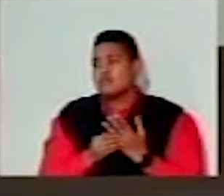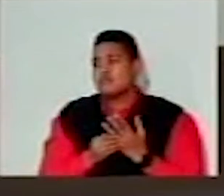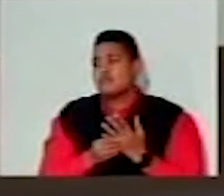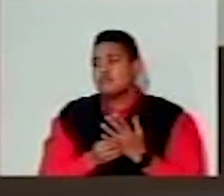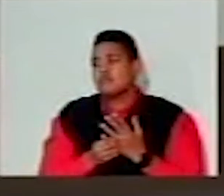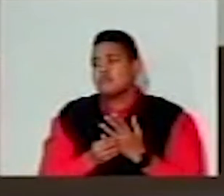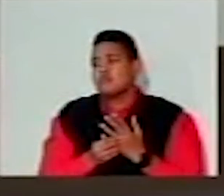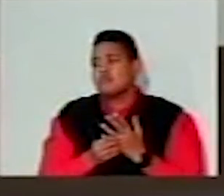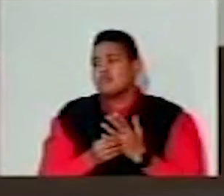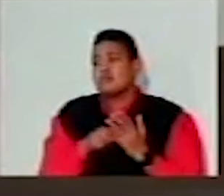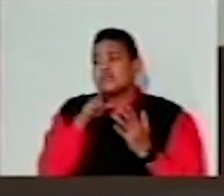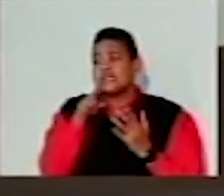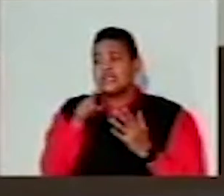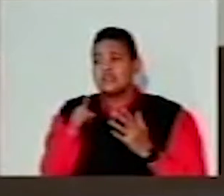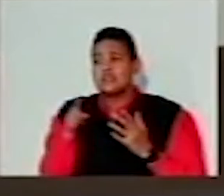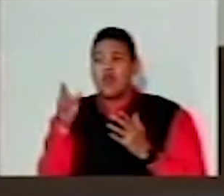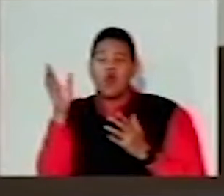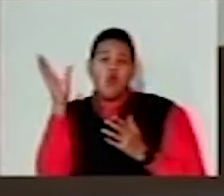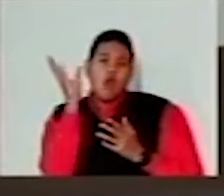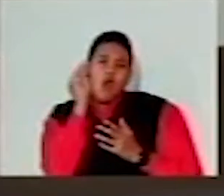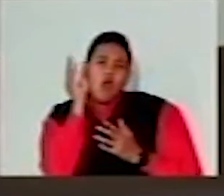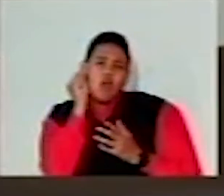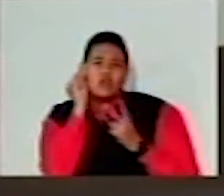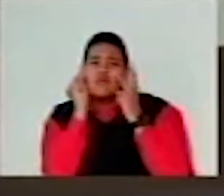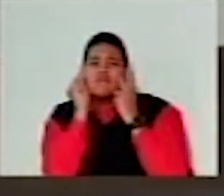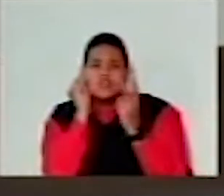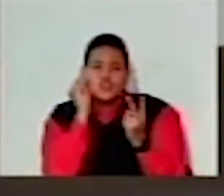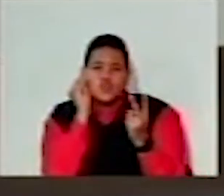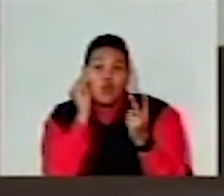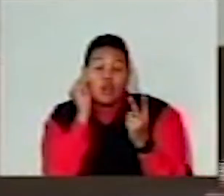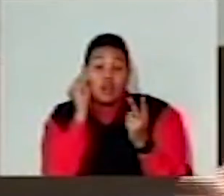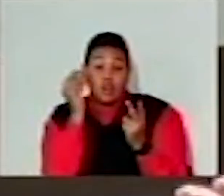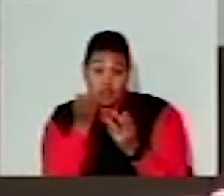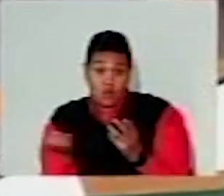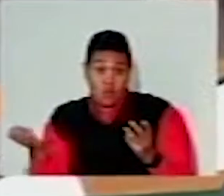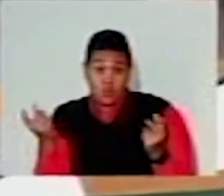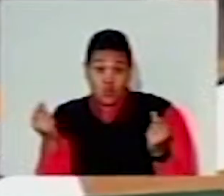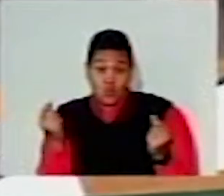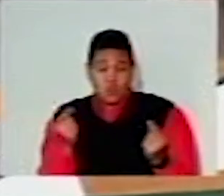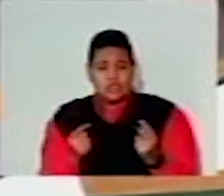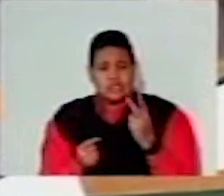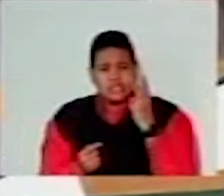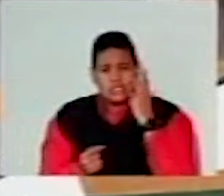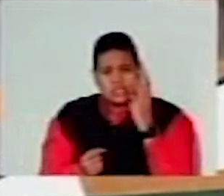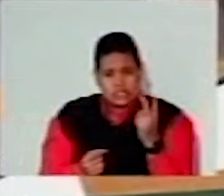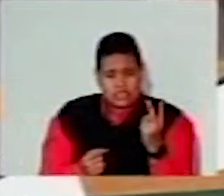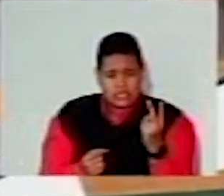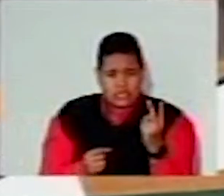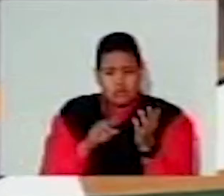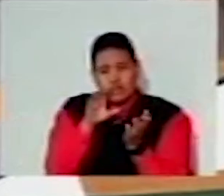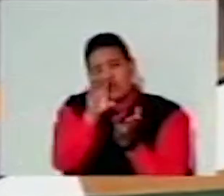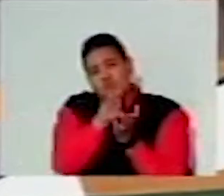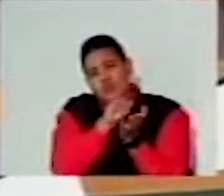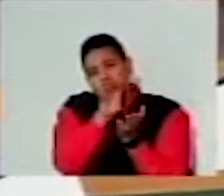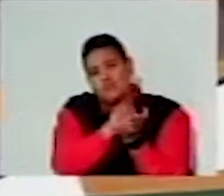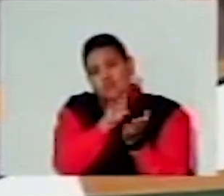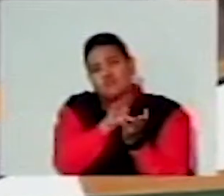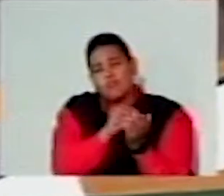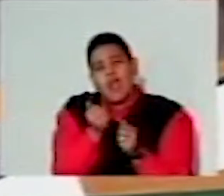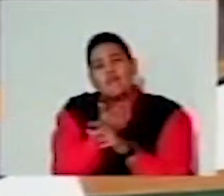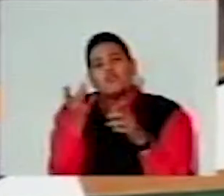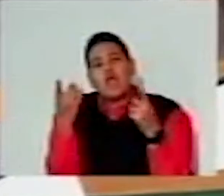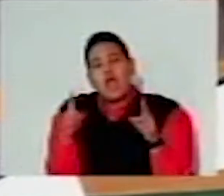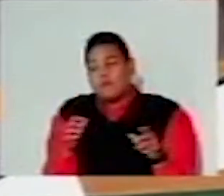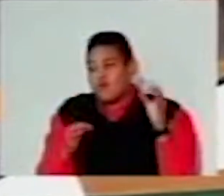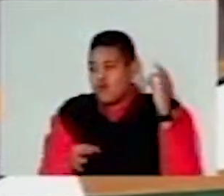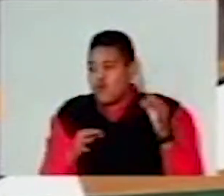this audio-visual equipment will be able to see and take down everything that happens in court.